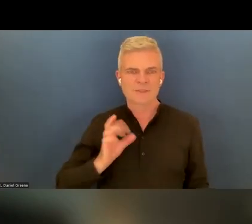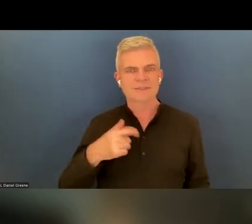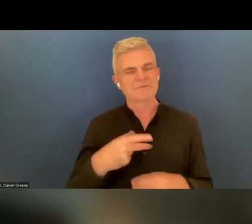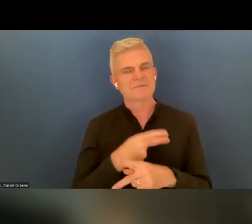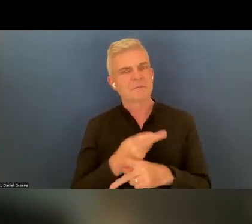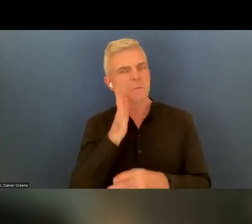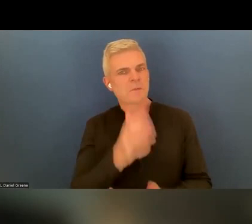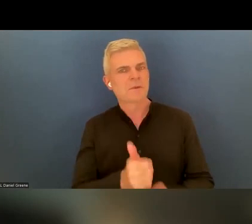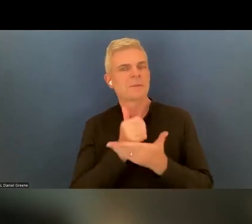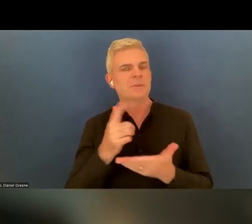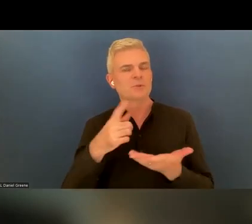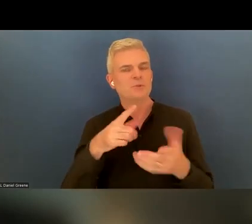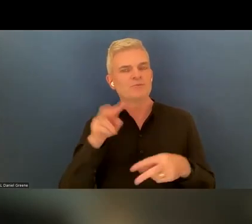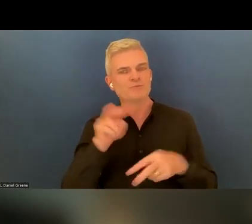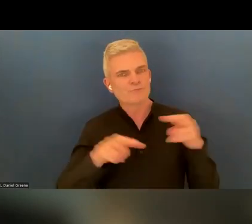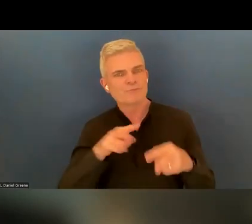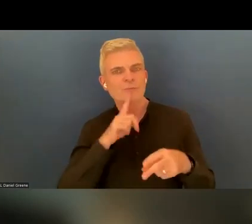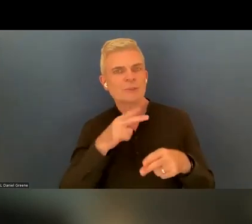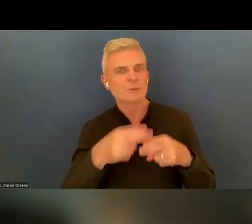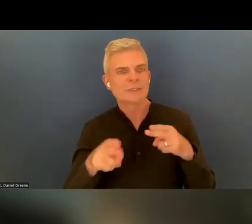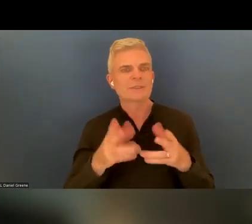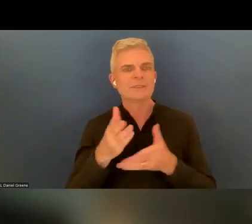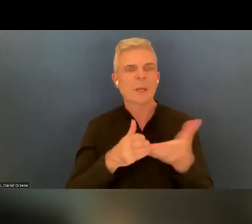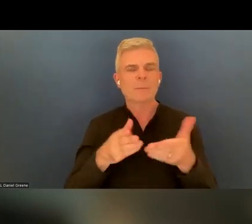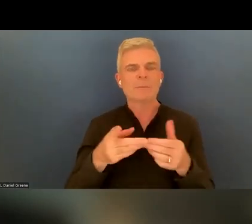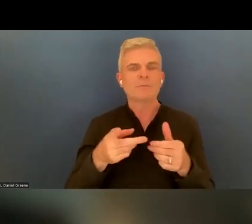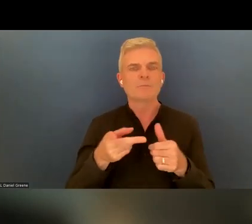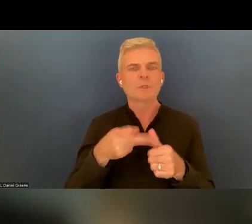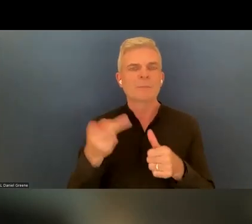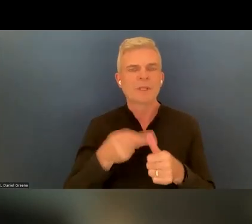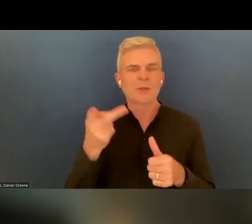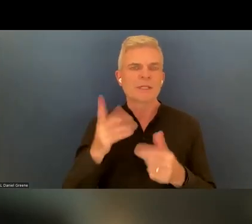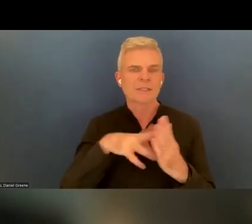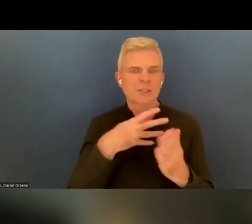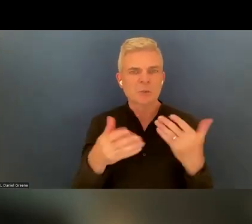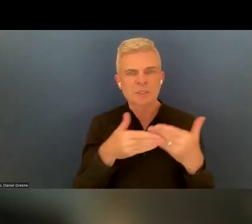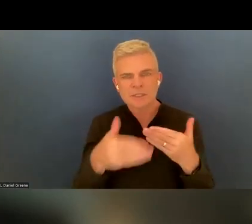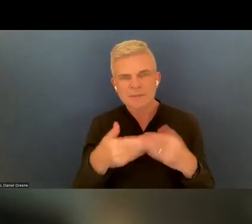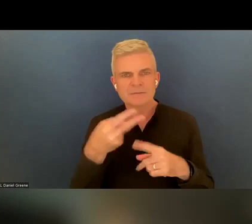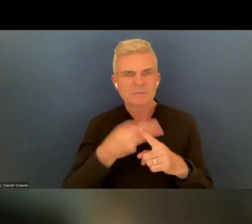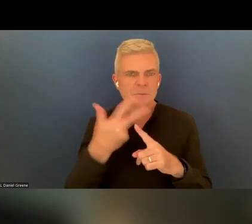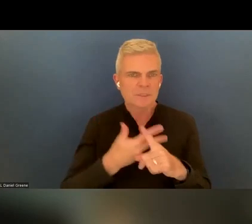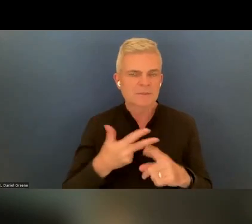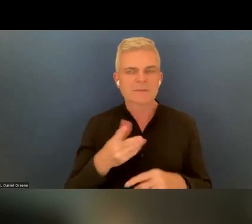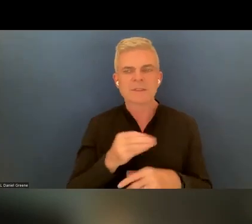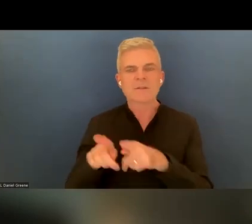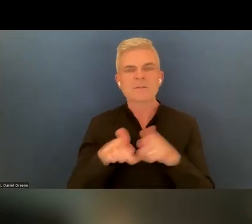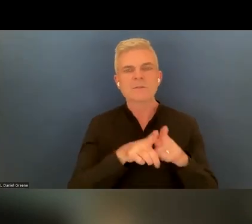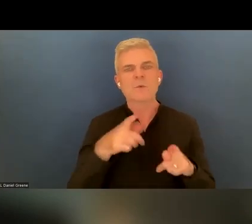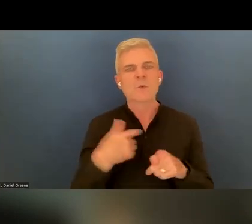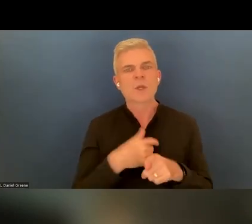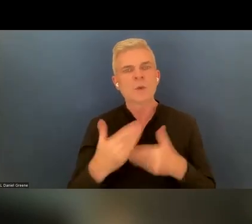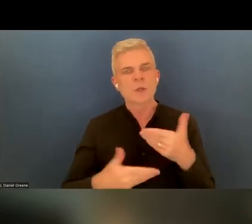through quickly a little bit of the preliminary schedule for the next few months, as well as where we are in